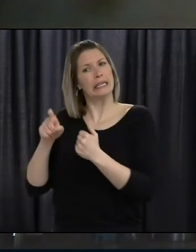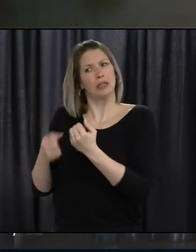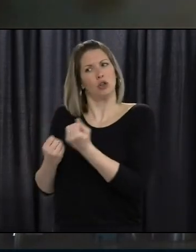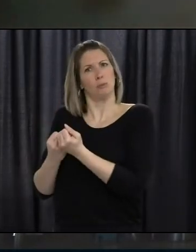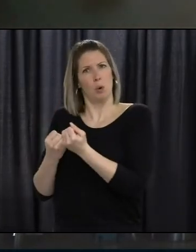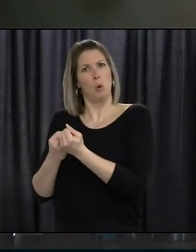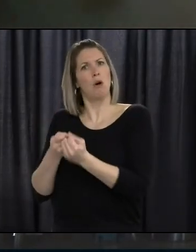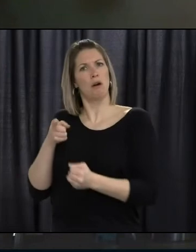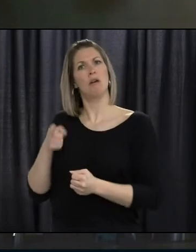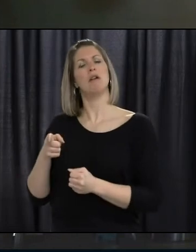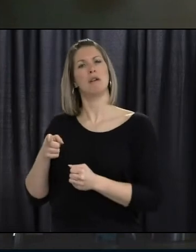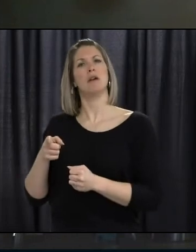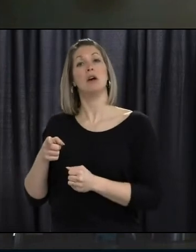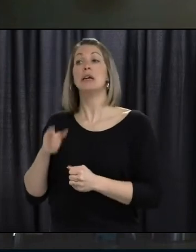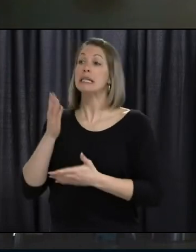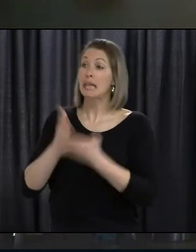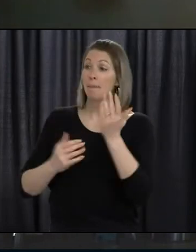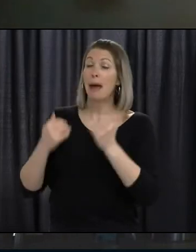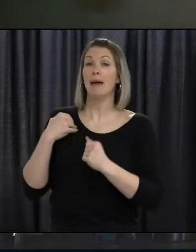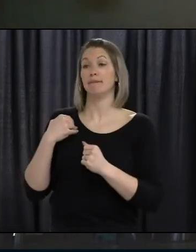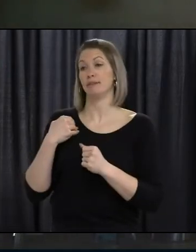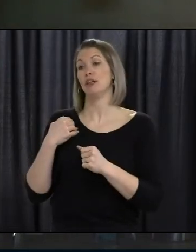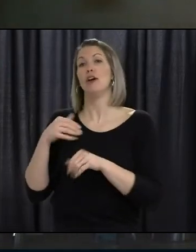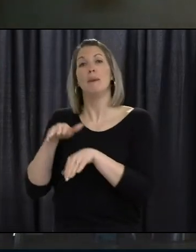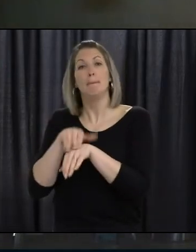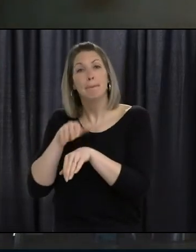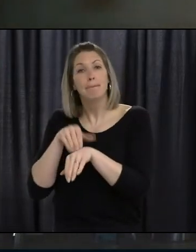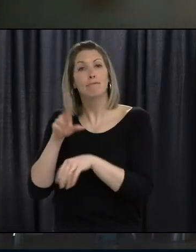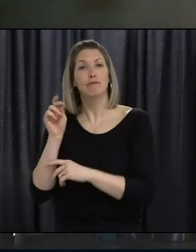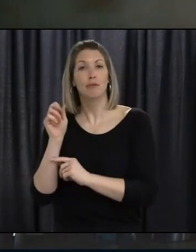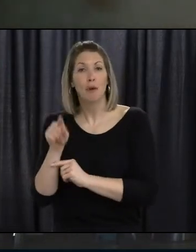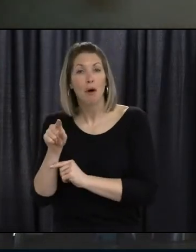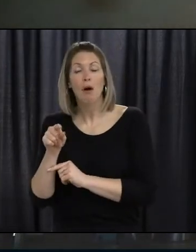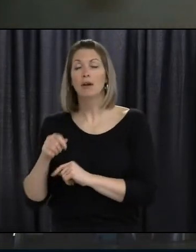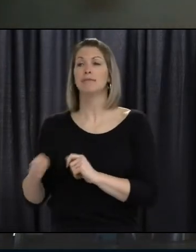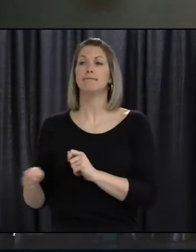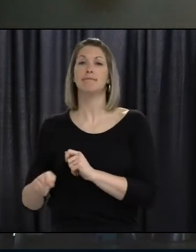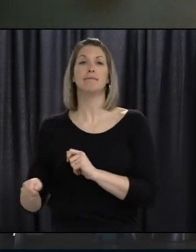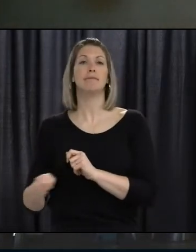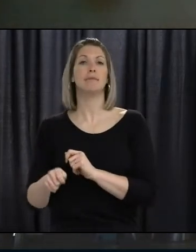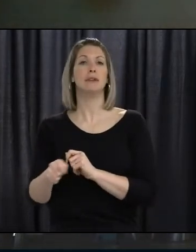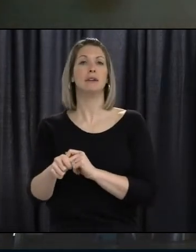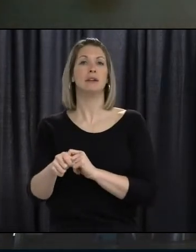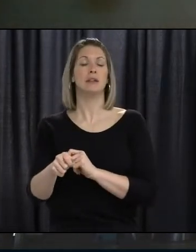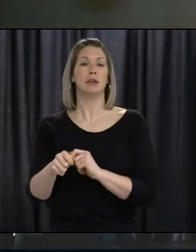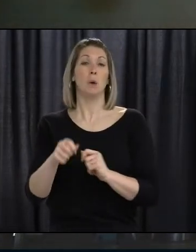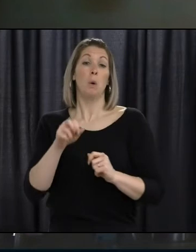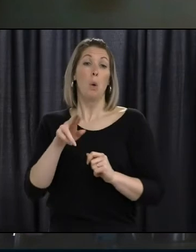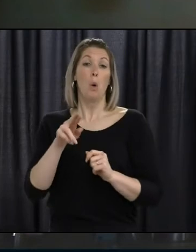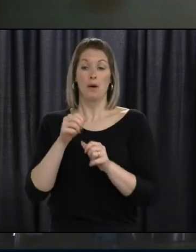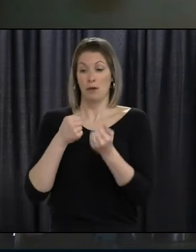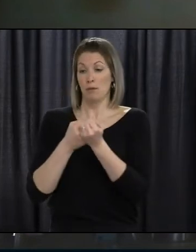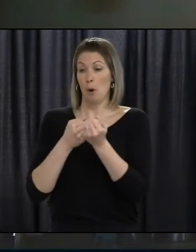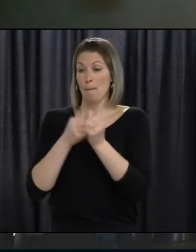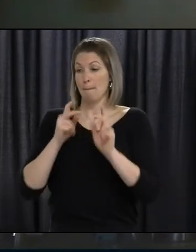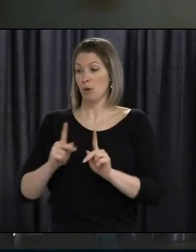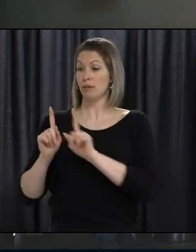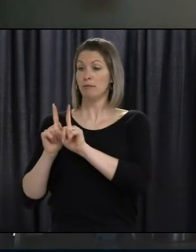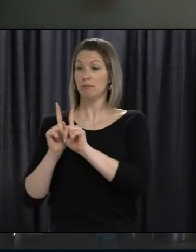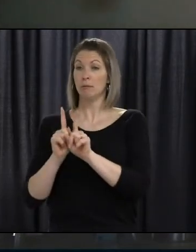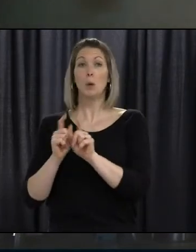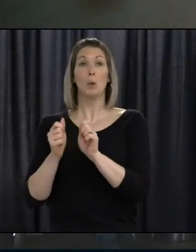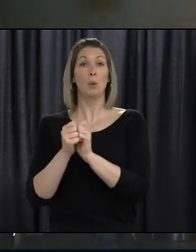but it's also difficult for some to shop without a person, a support person to help them. And while I